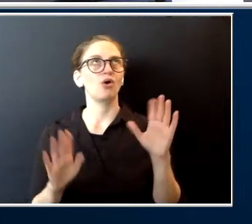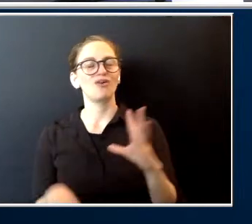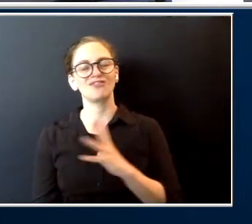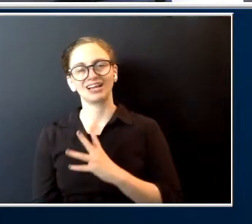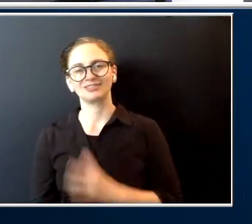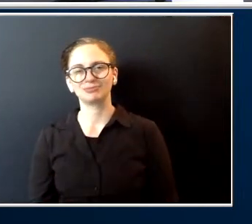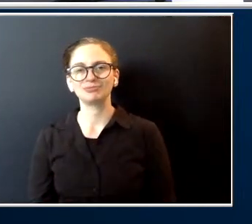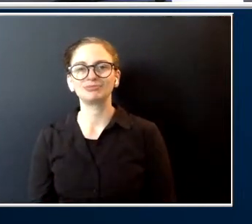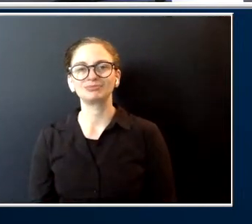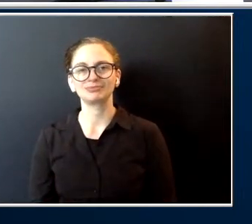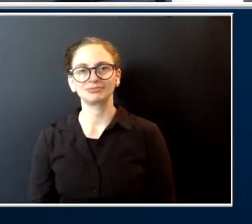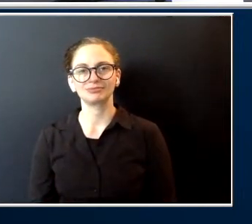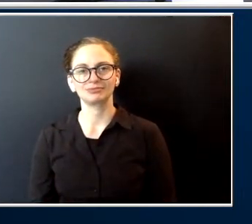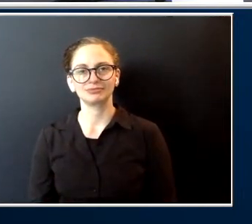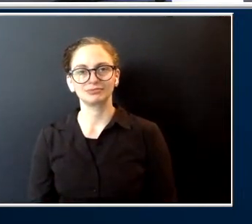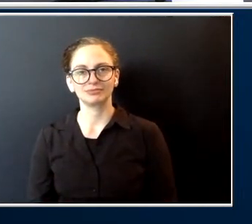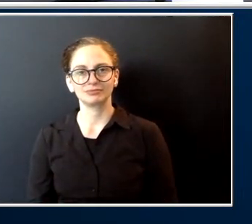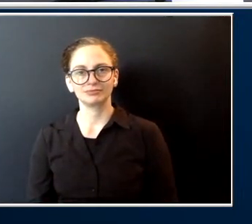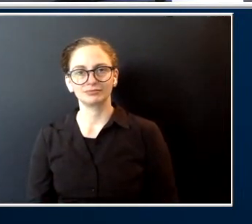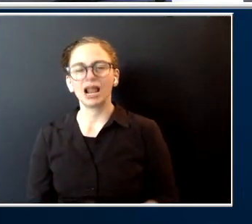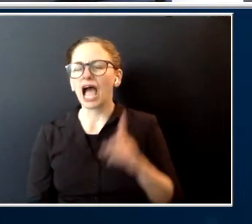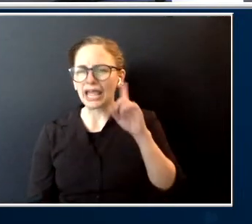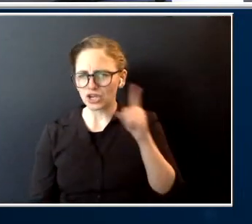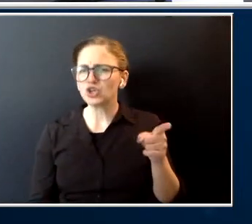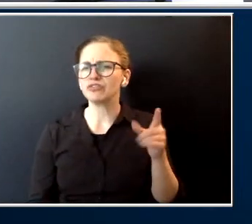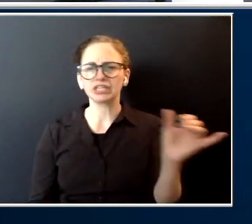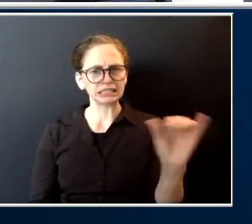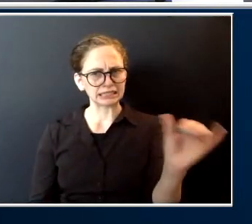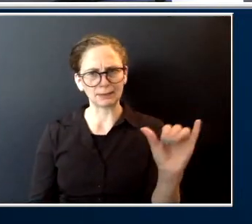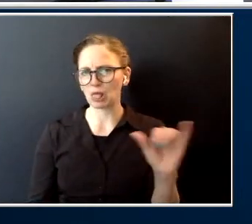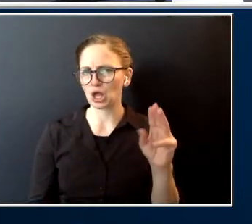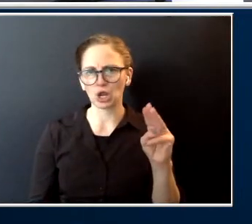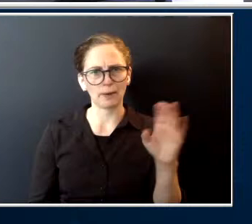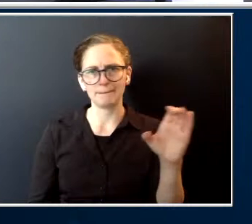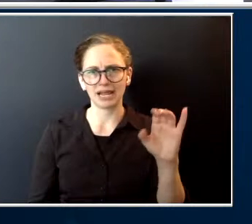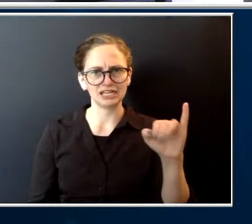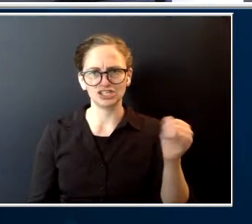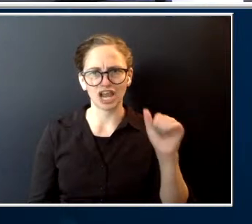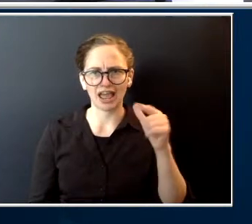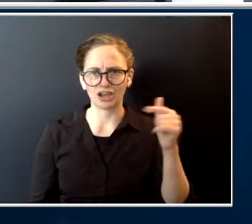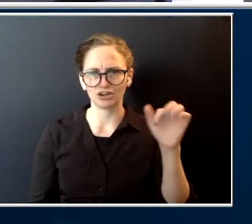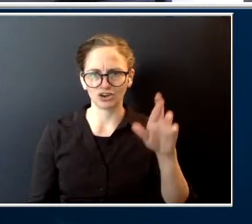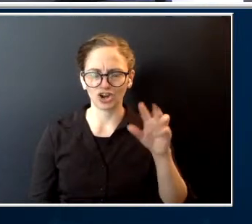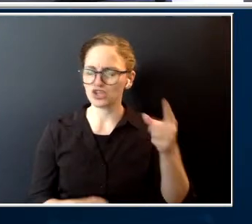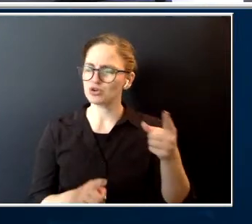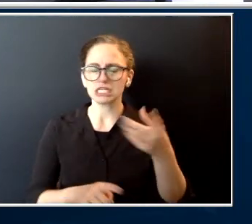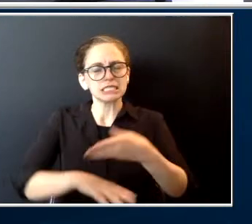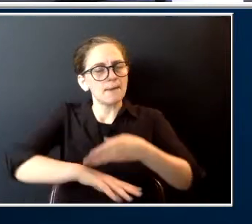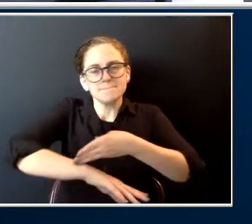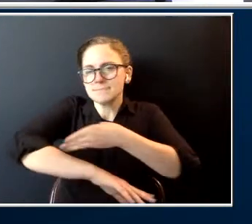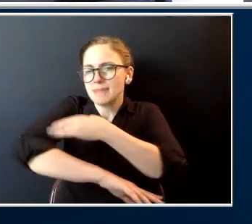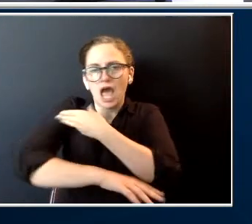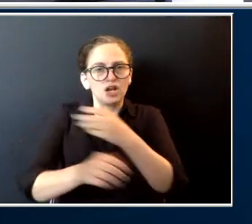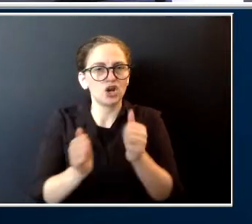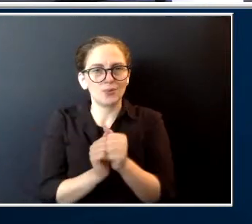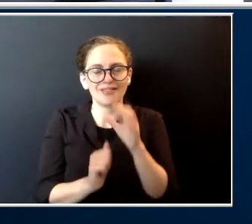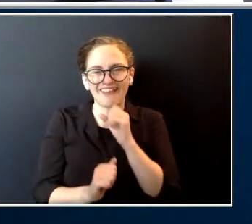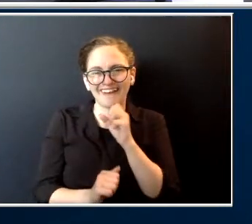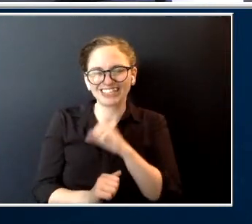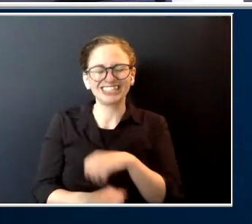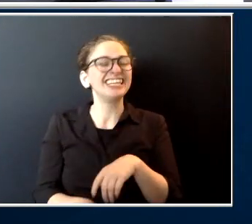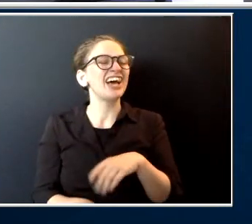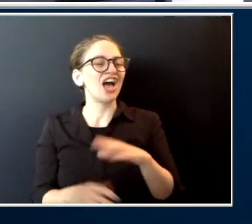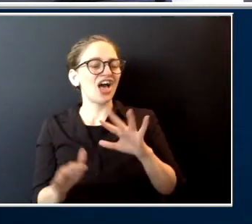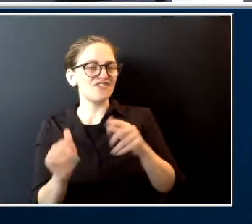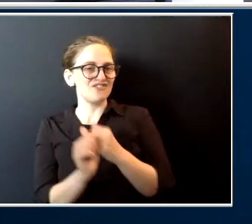I hear you're a lot like Mick Jagger, though, Jack. I do. Yeah. You just get better with age. Gene Reardon has a follow-up question. He wants to know, should